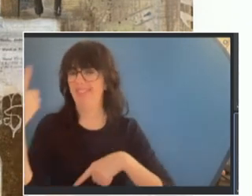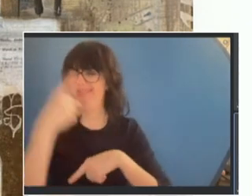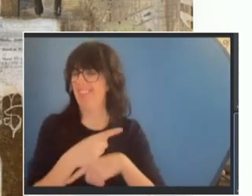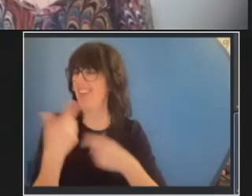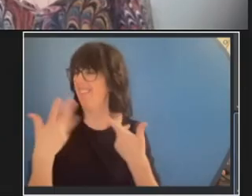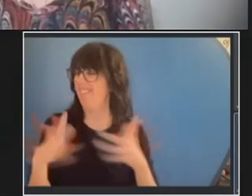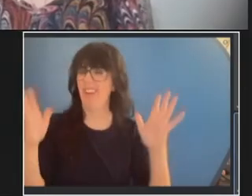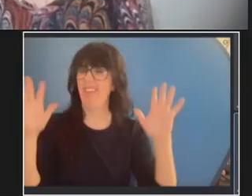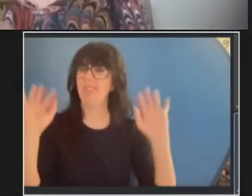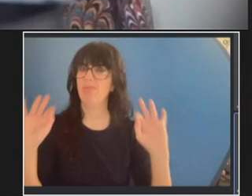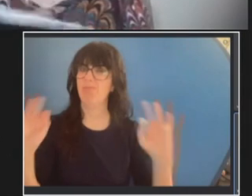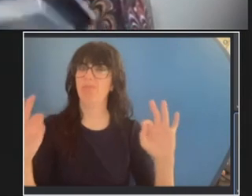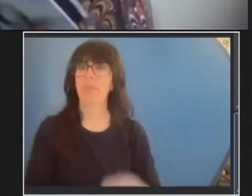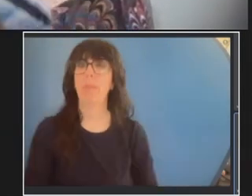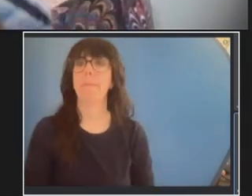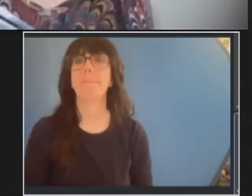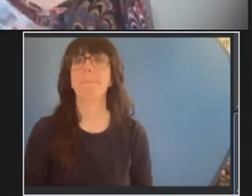so